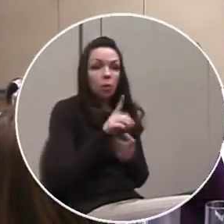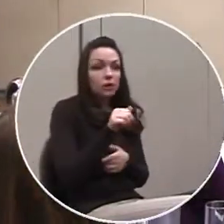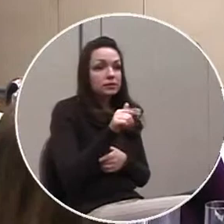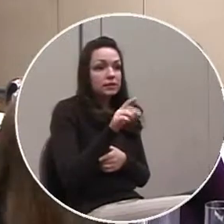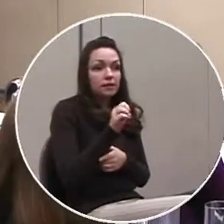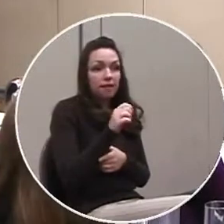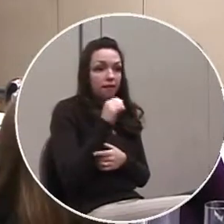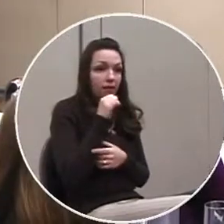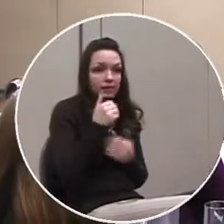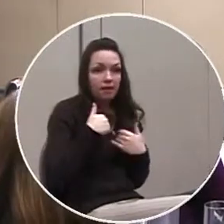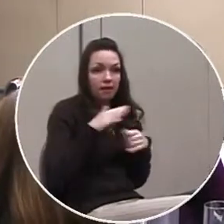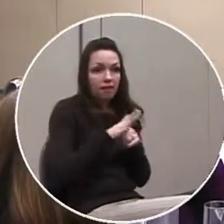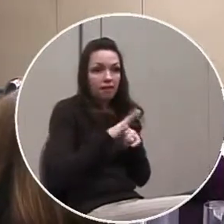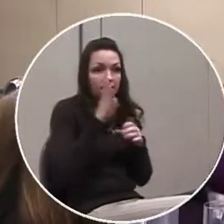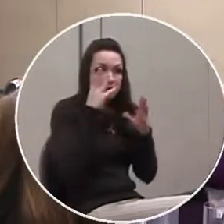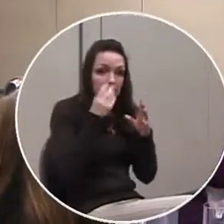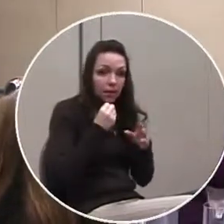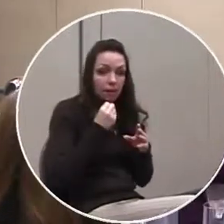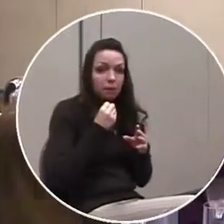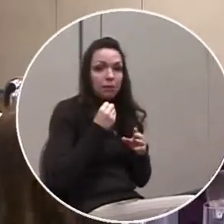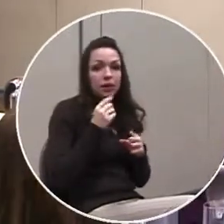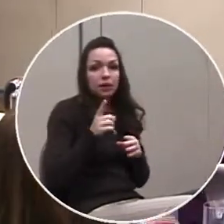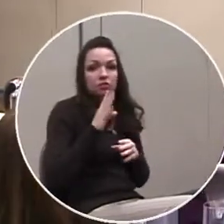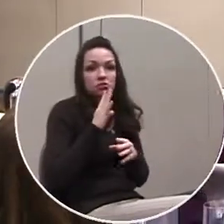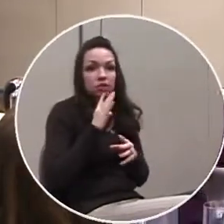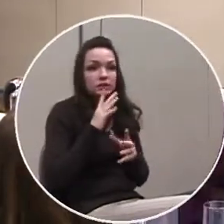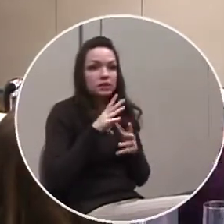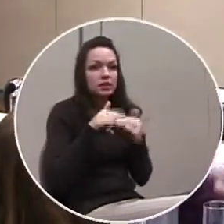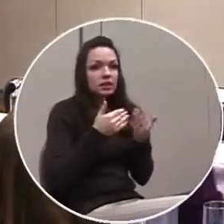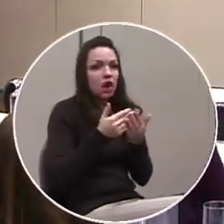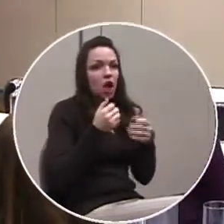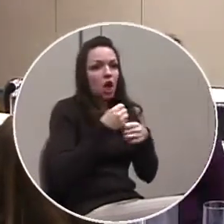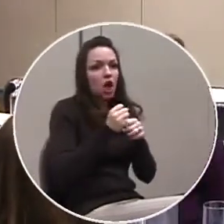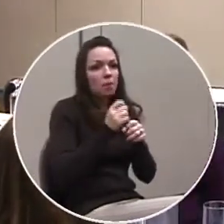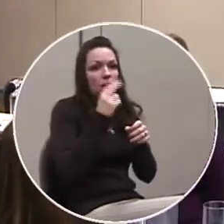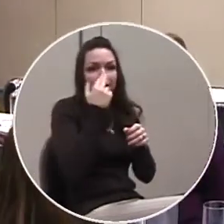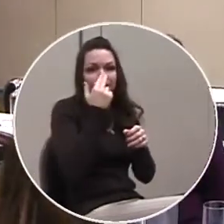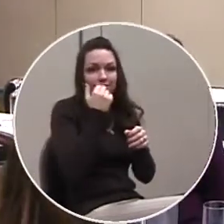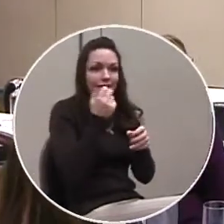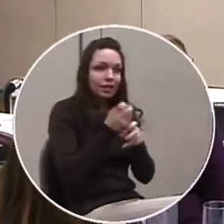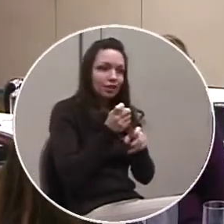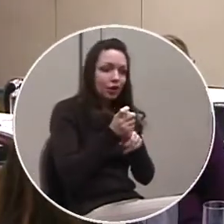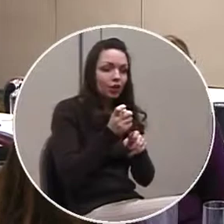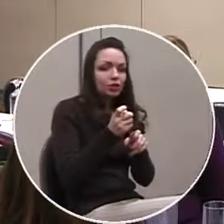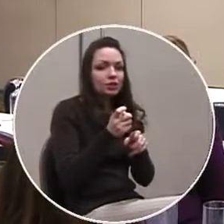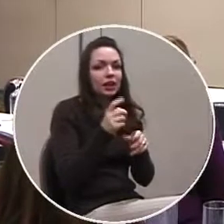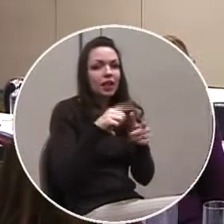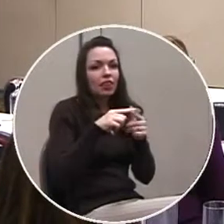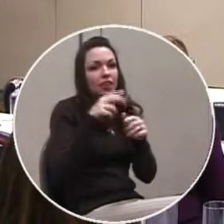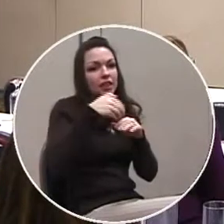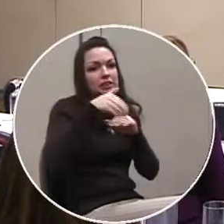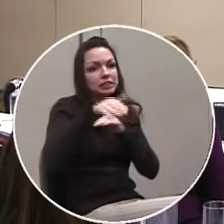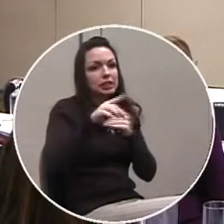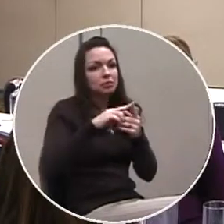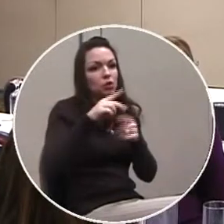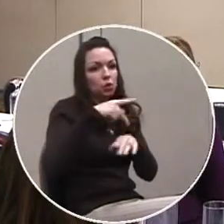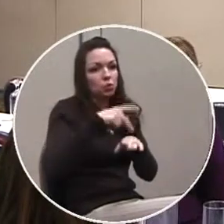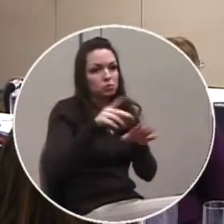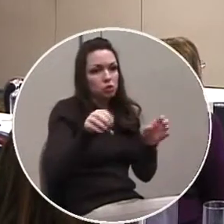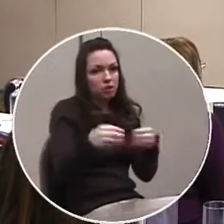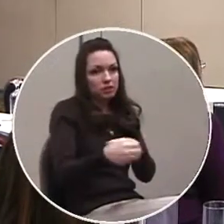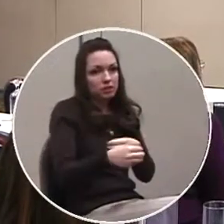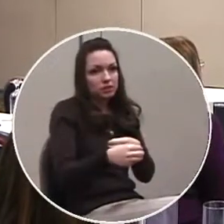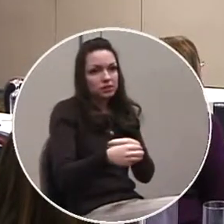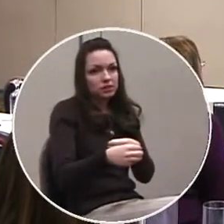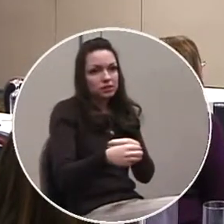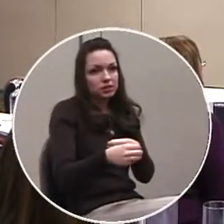and then Sherry asks him to speak to lots of people, Dale will make silly jokes, resulting in Sherry sending him to the principal's office or Lucille Eber's office, for